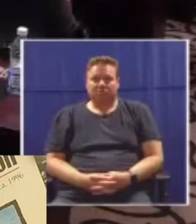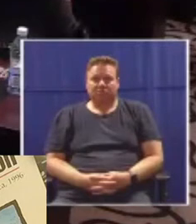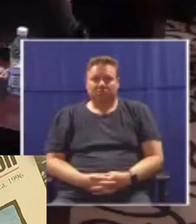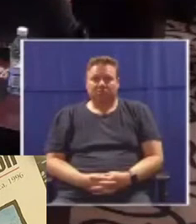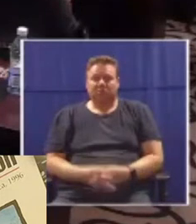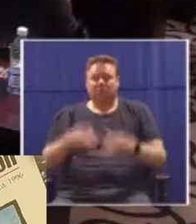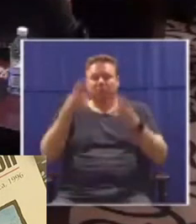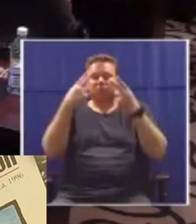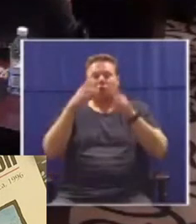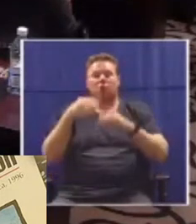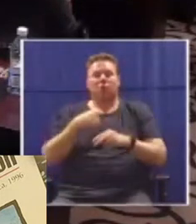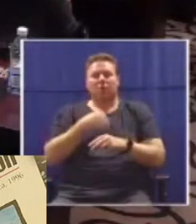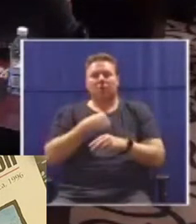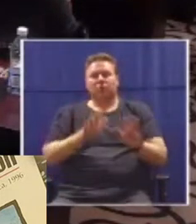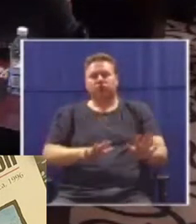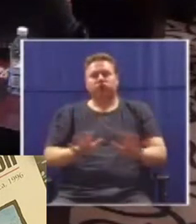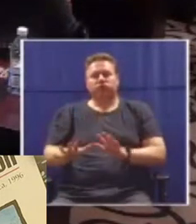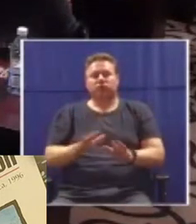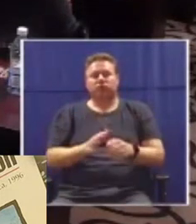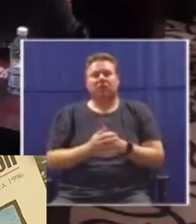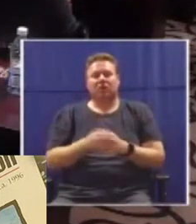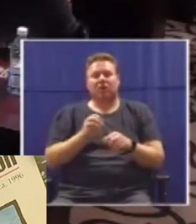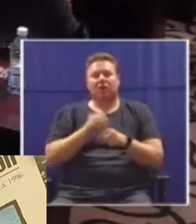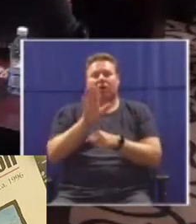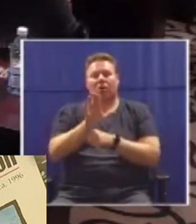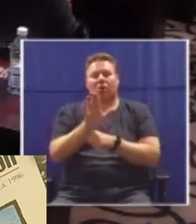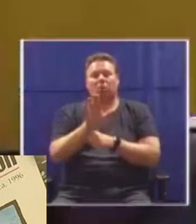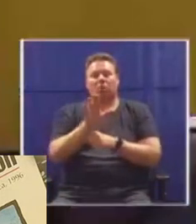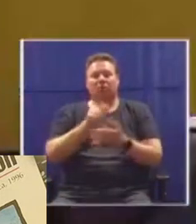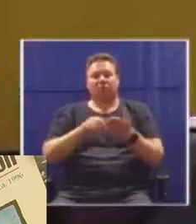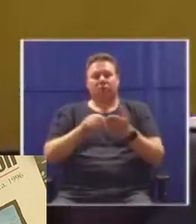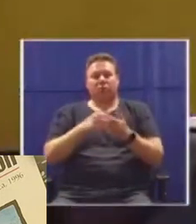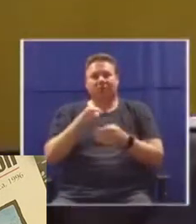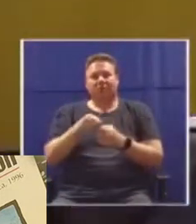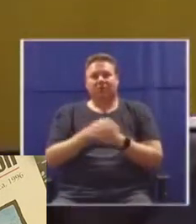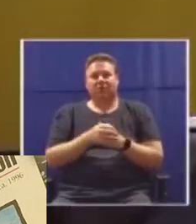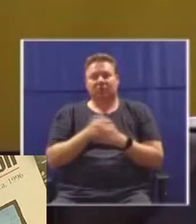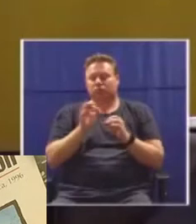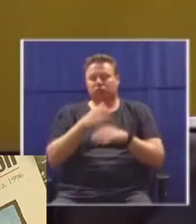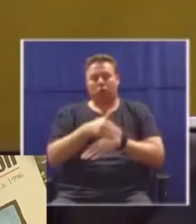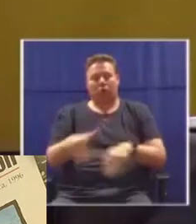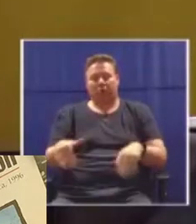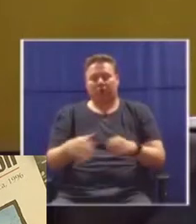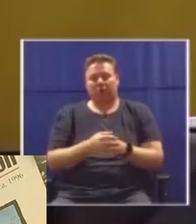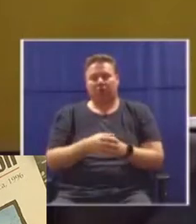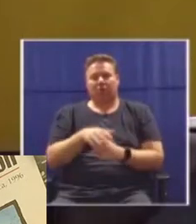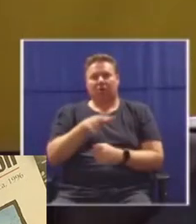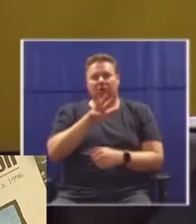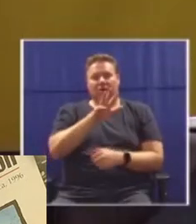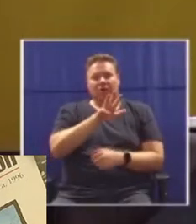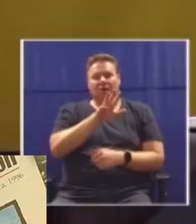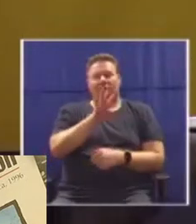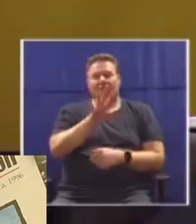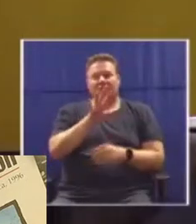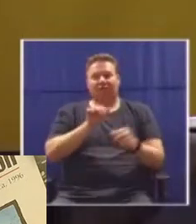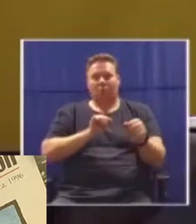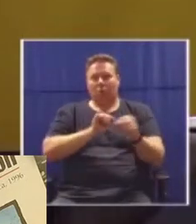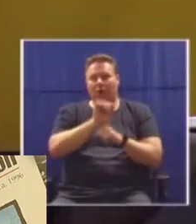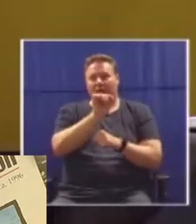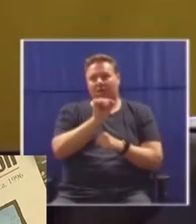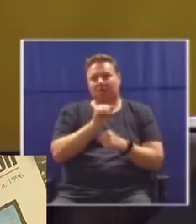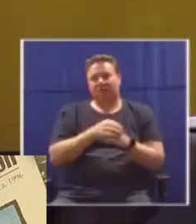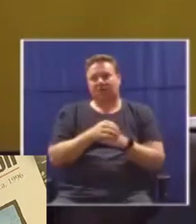Honourable members, order. The outcome of the division is as follows. There's no abstentions. 94 voted against the